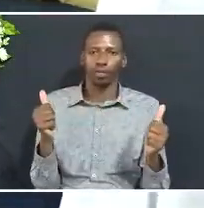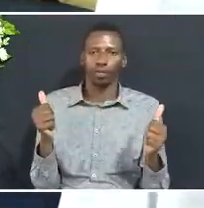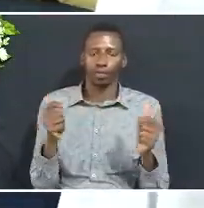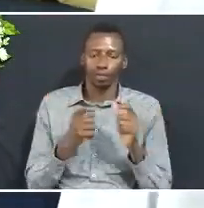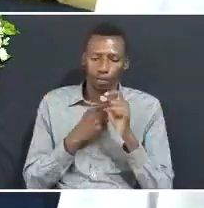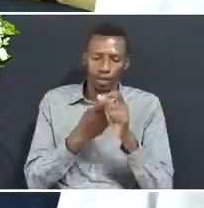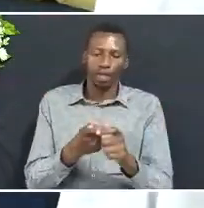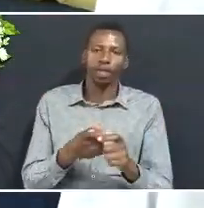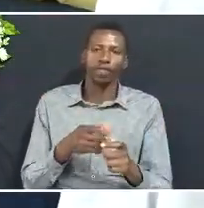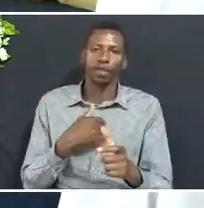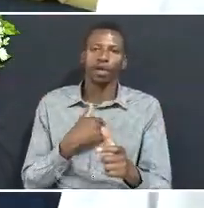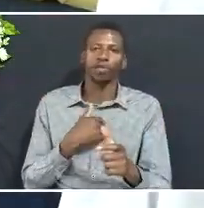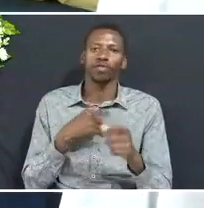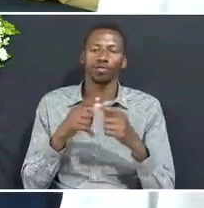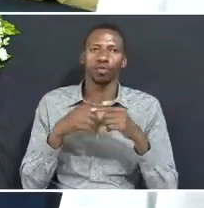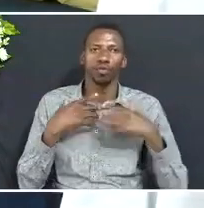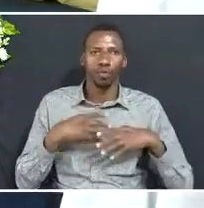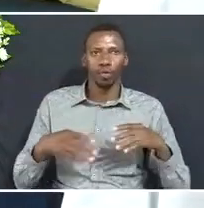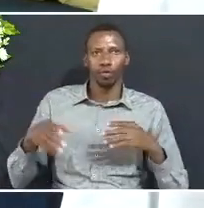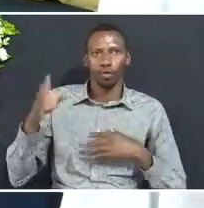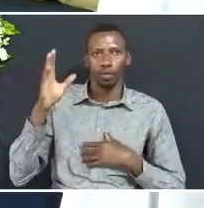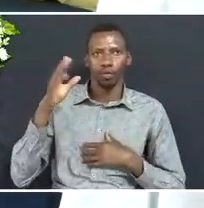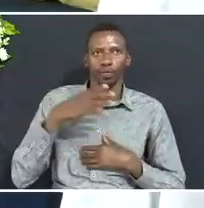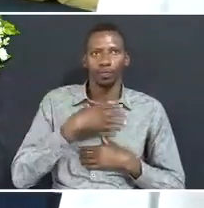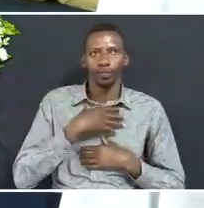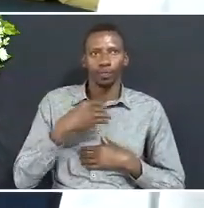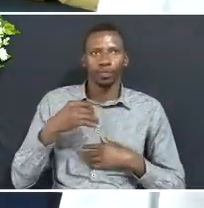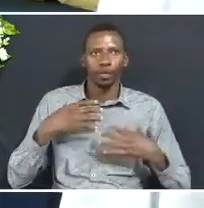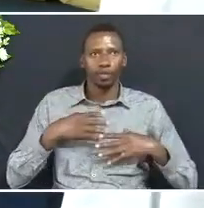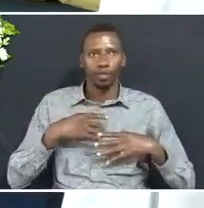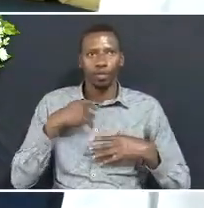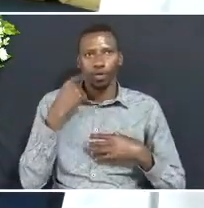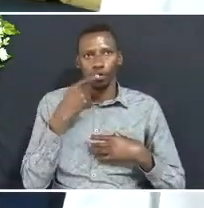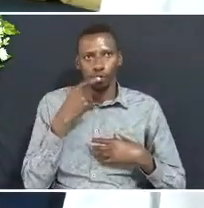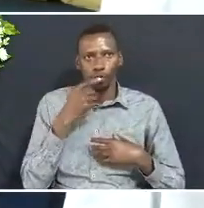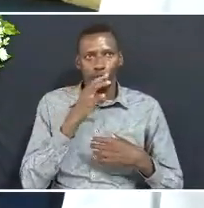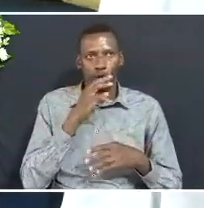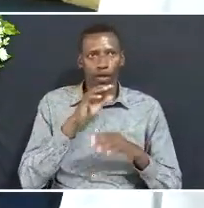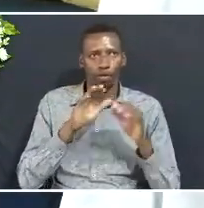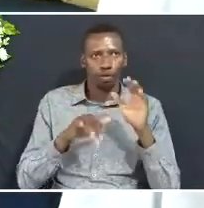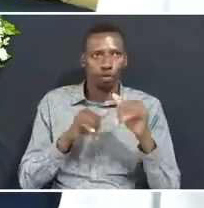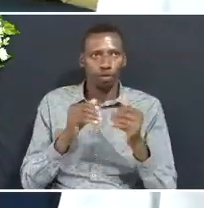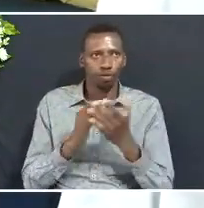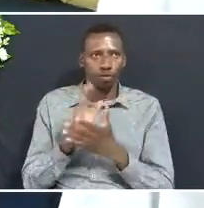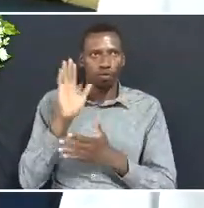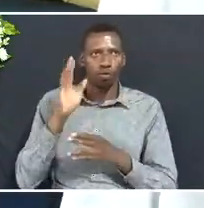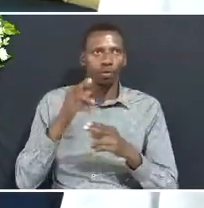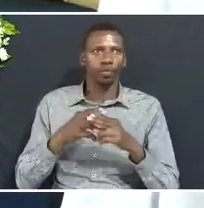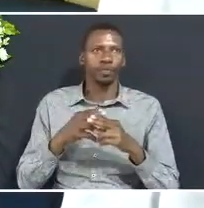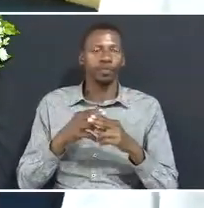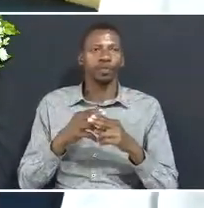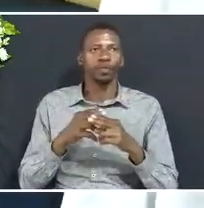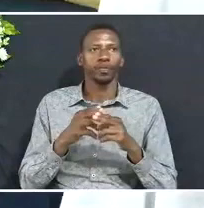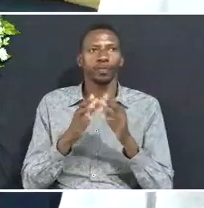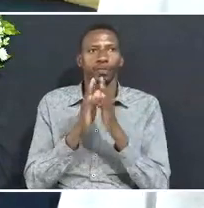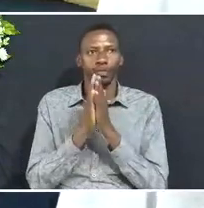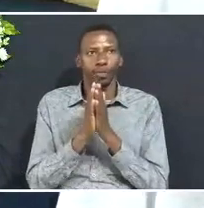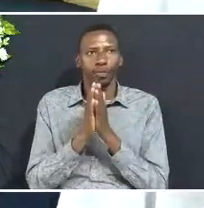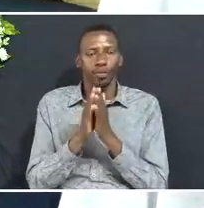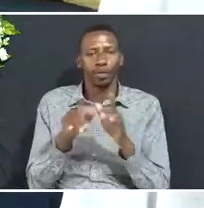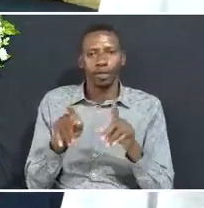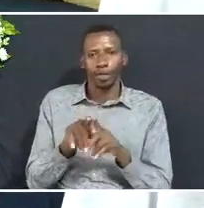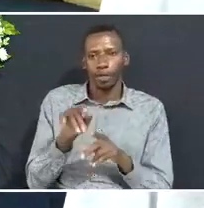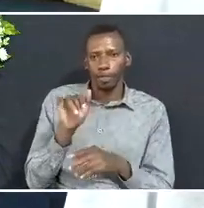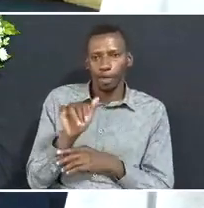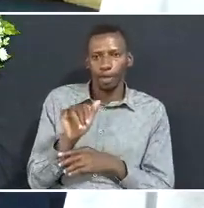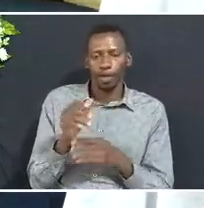brings rewards amongst God's people and amongst people who are called by His name. Prayers that are done simply